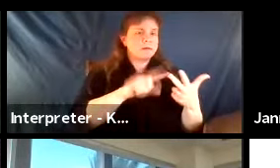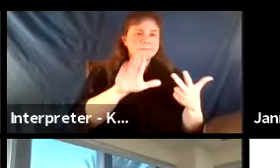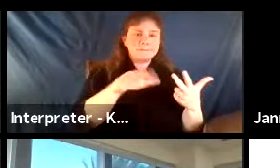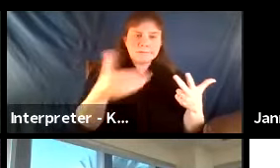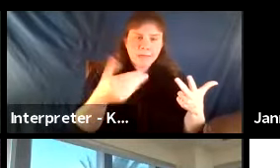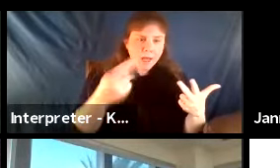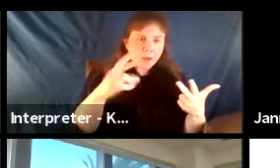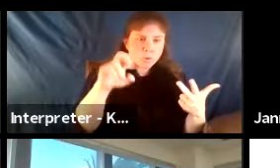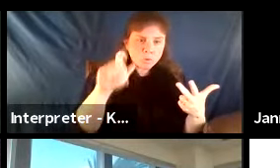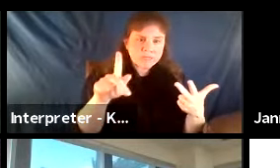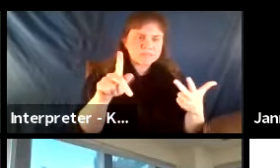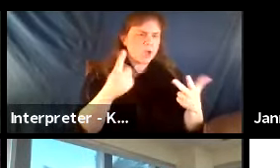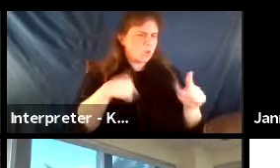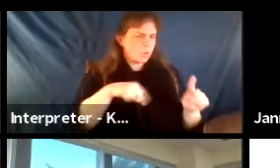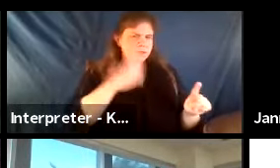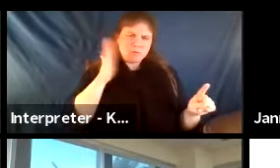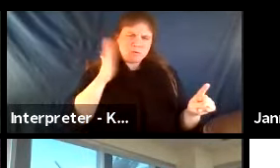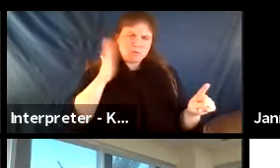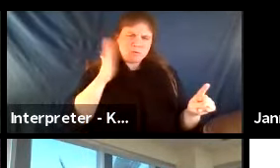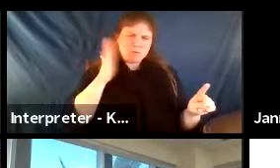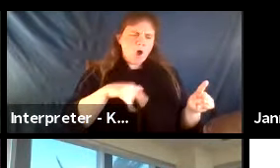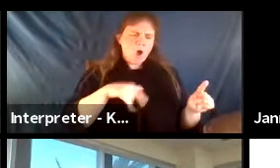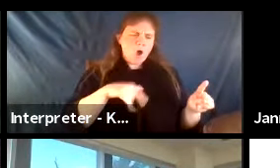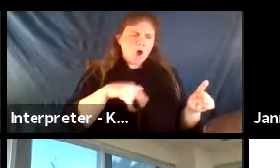to operationalize